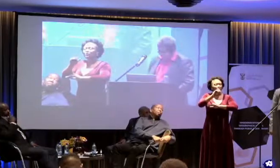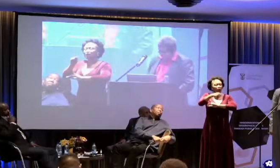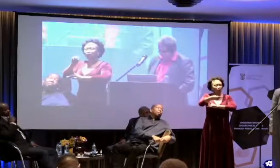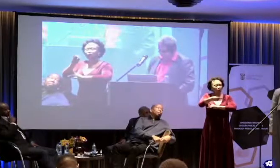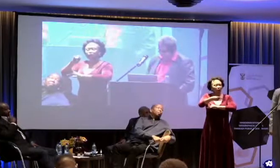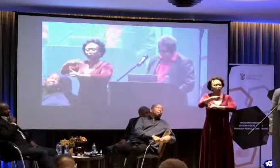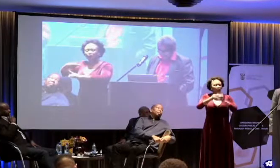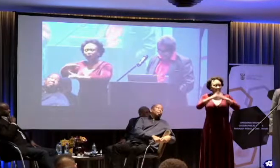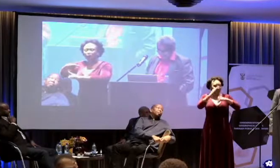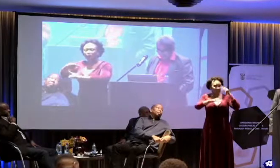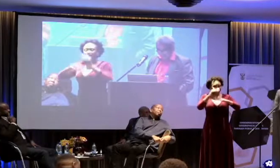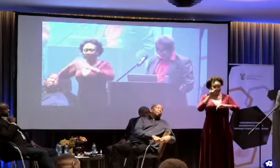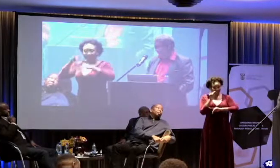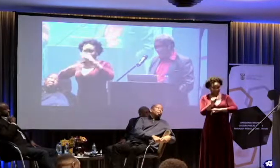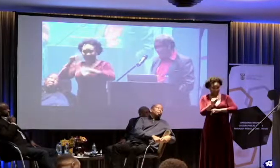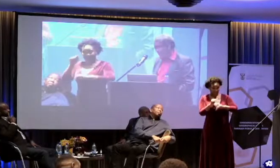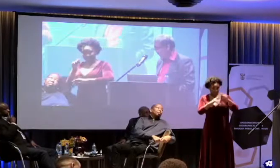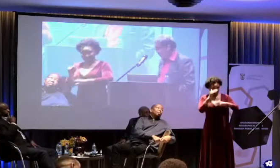And Tusanong Building,